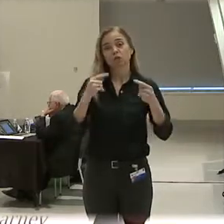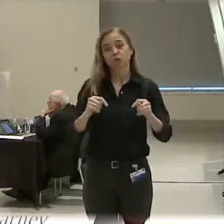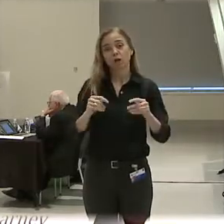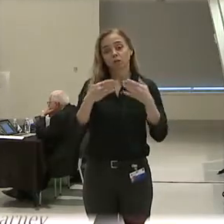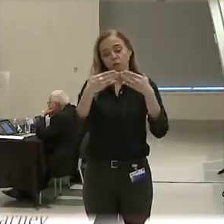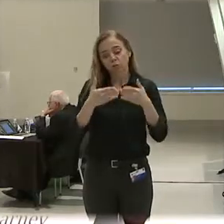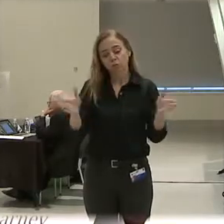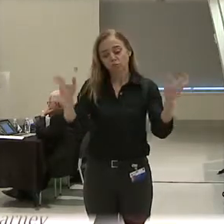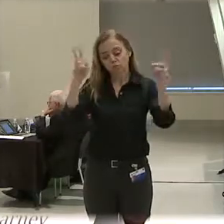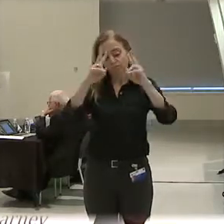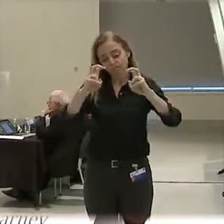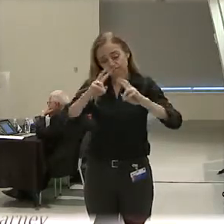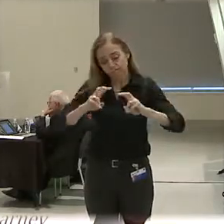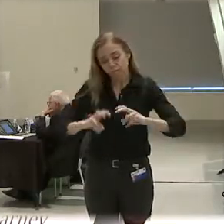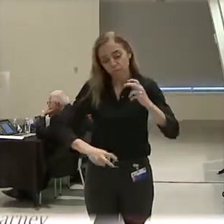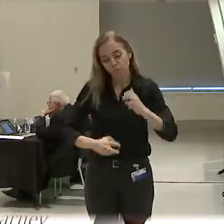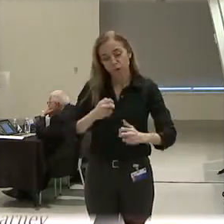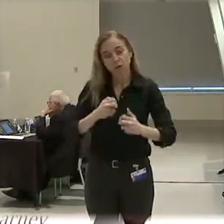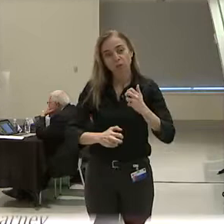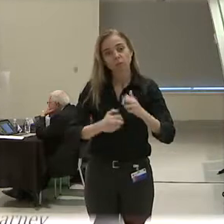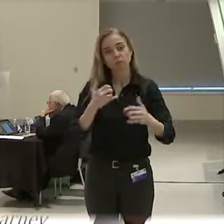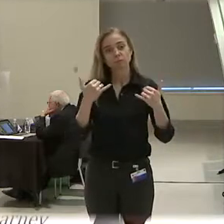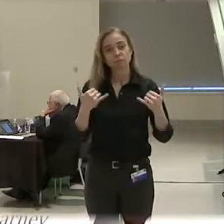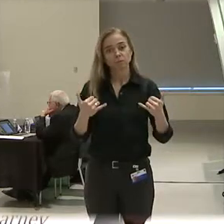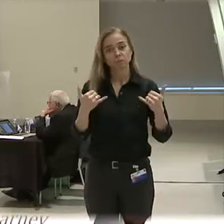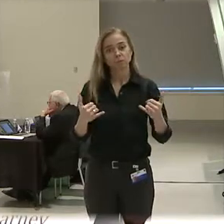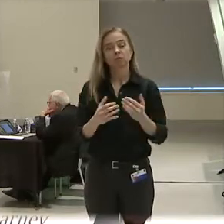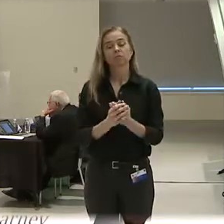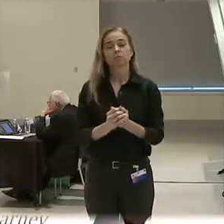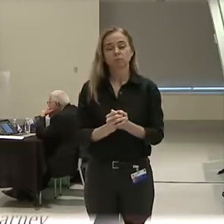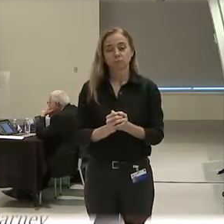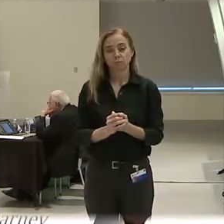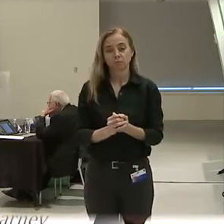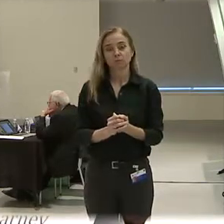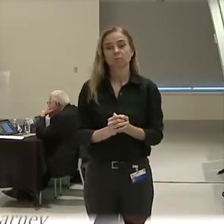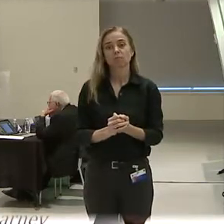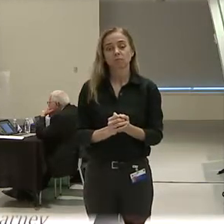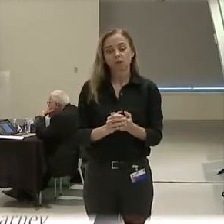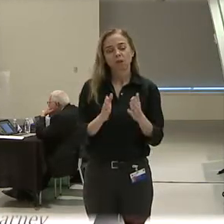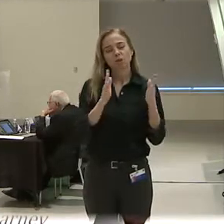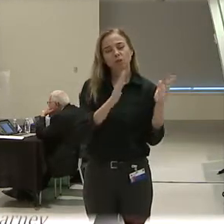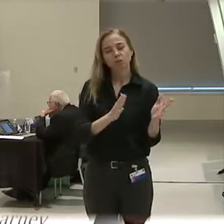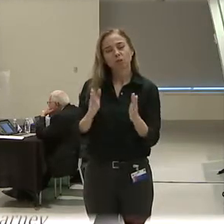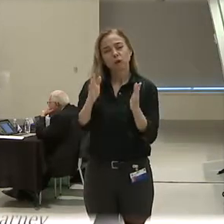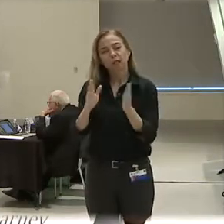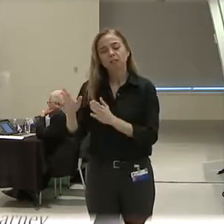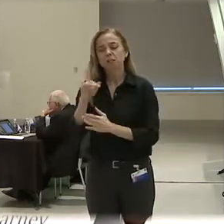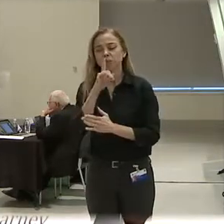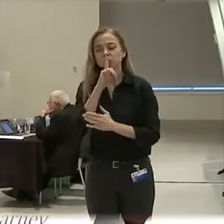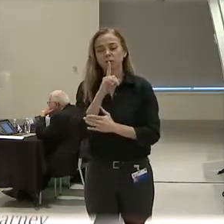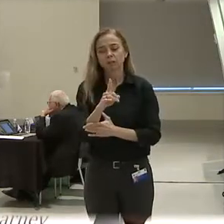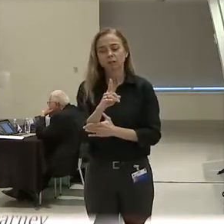issues. And I think the strategy really is to